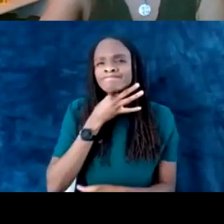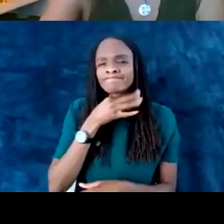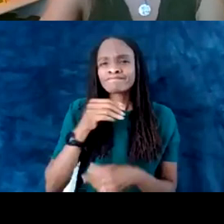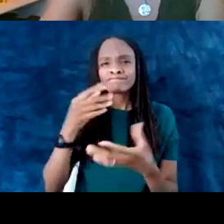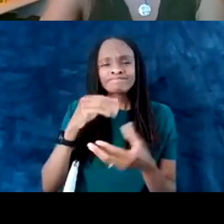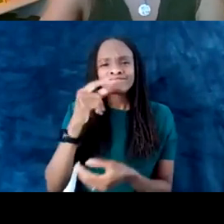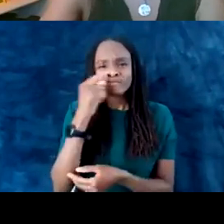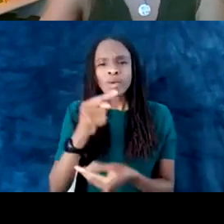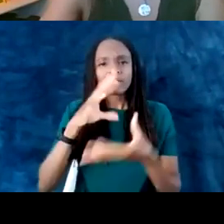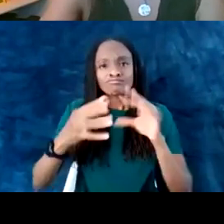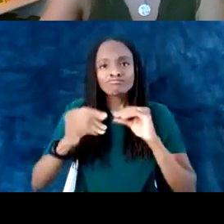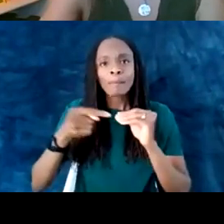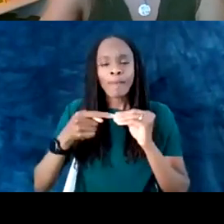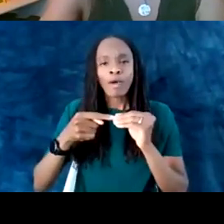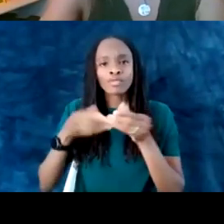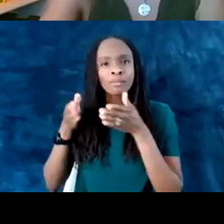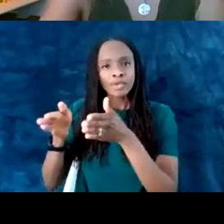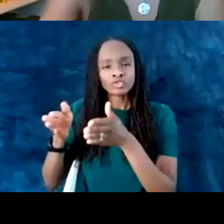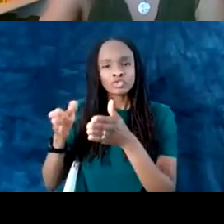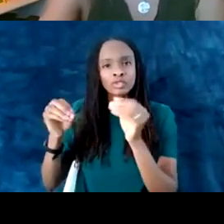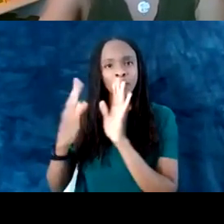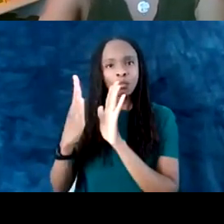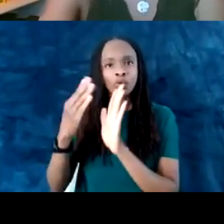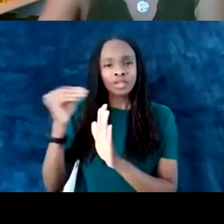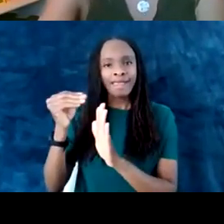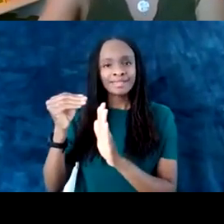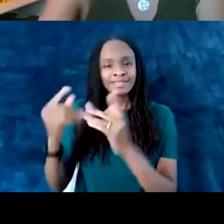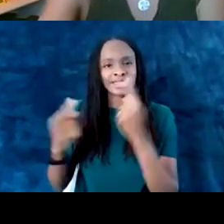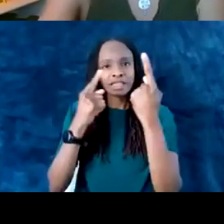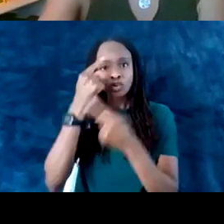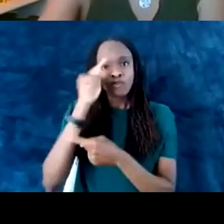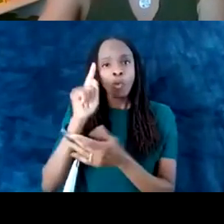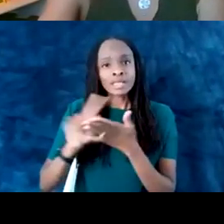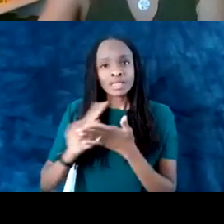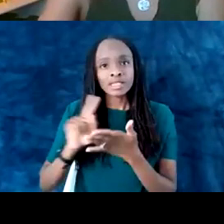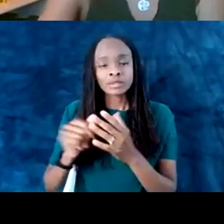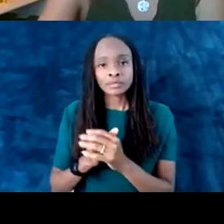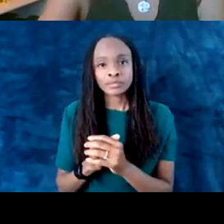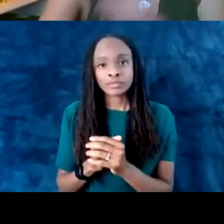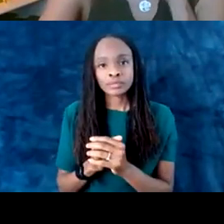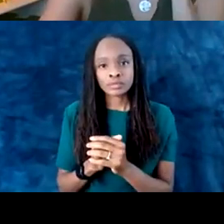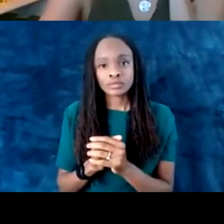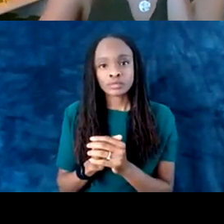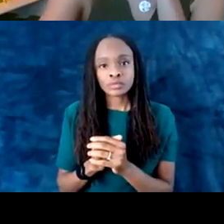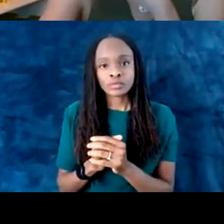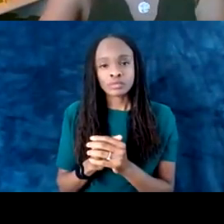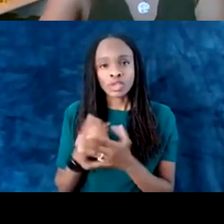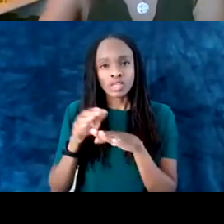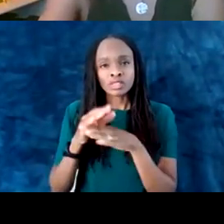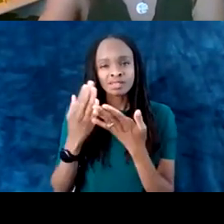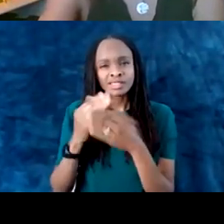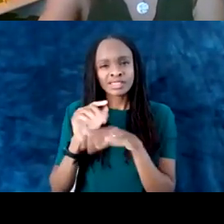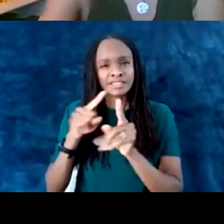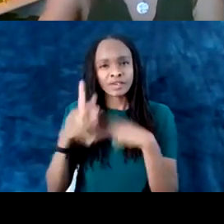about the methodology, the approach, and the intentions for the study. It's a slightly different type